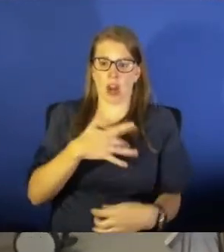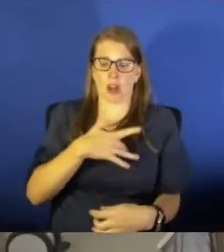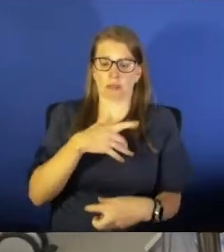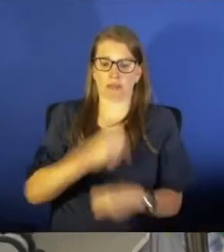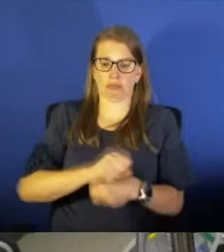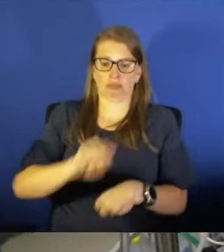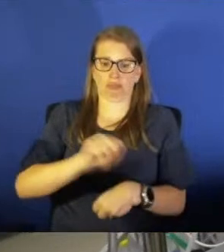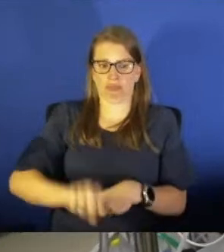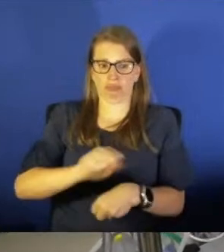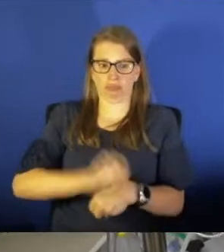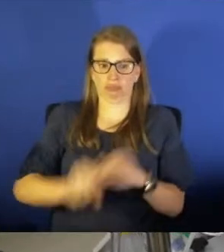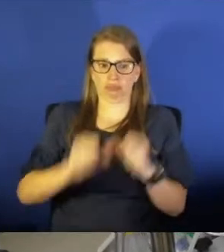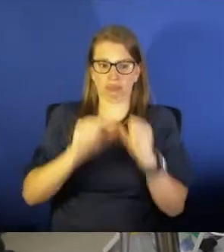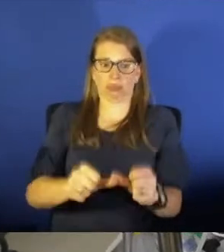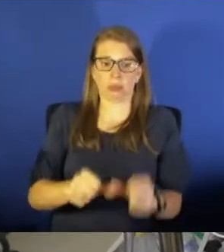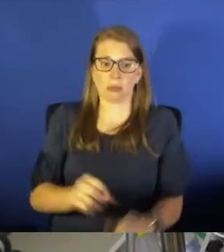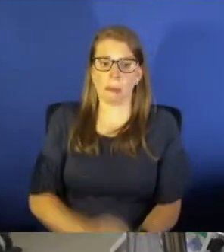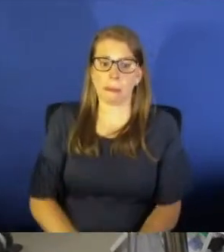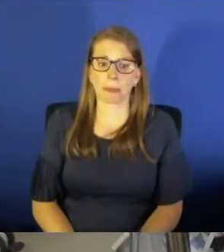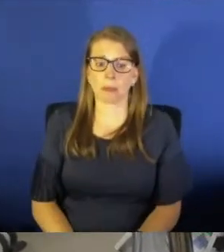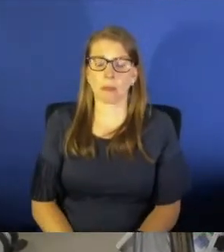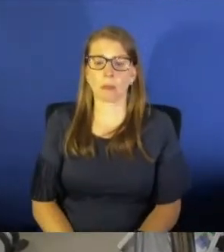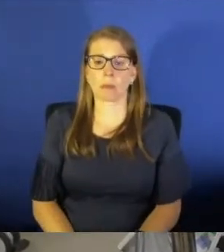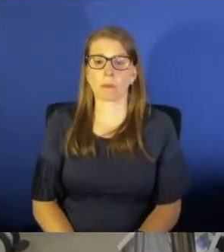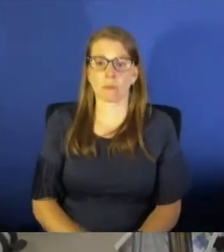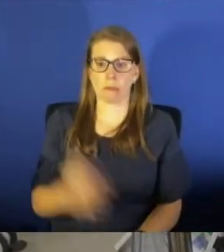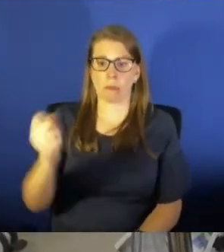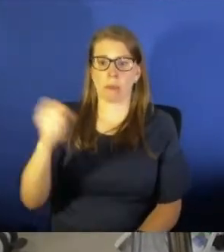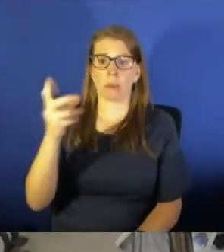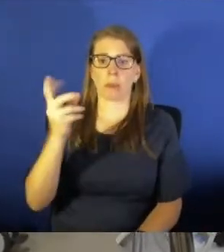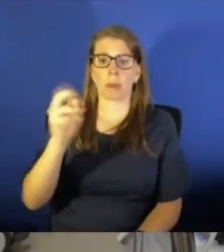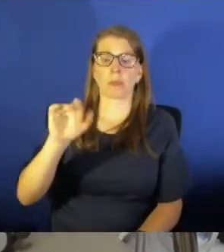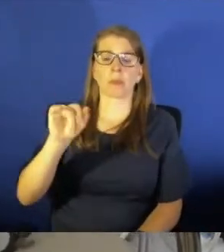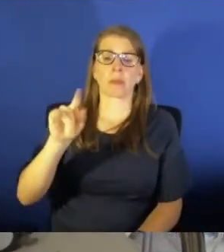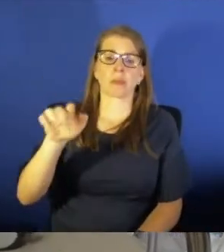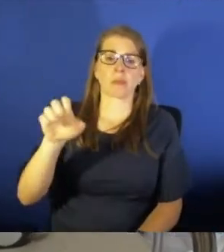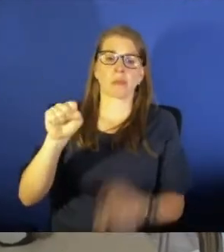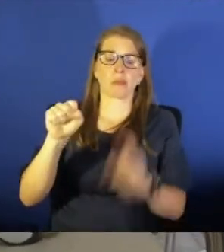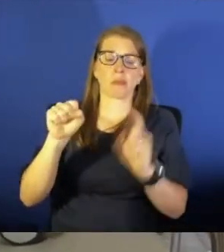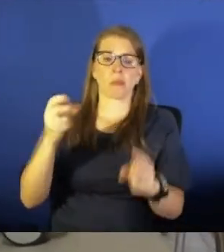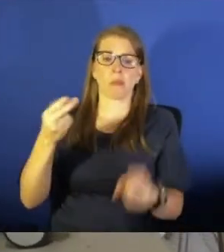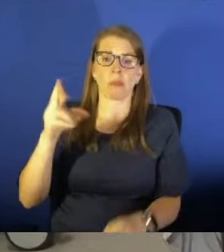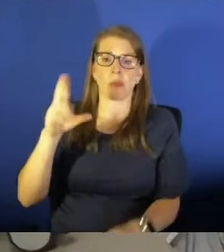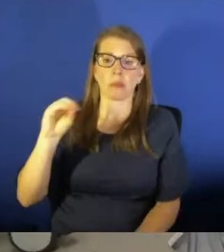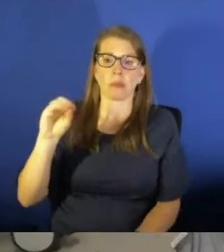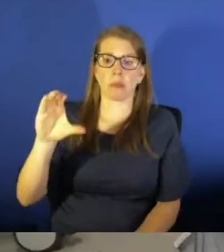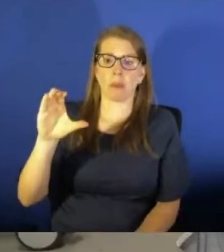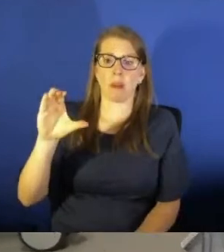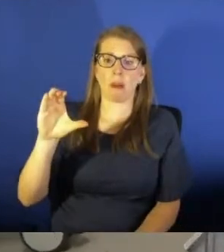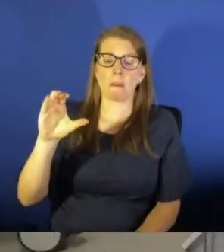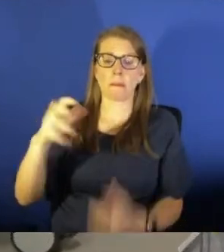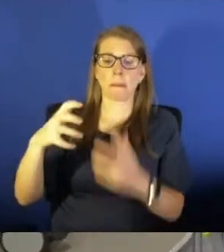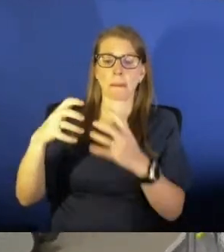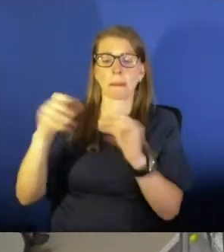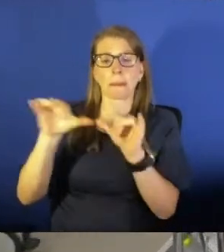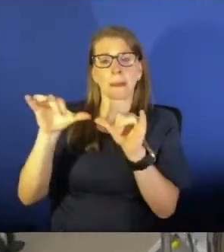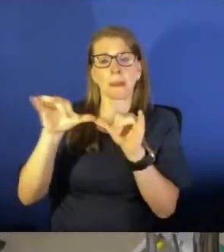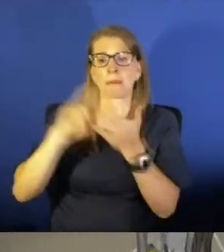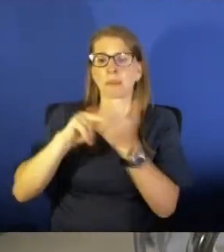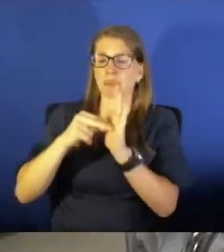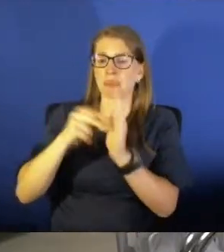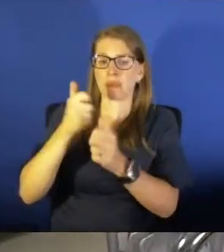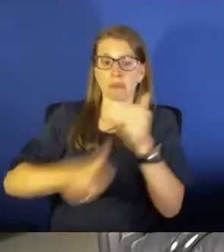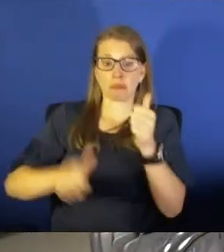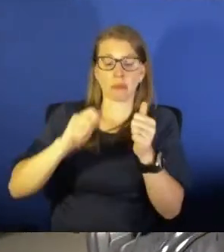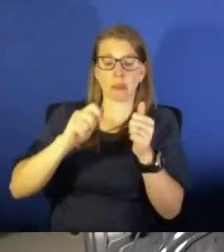this? Yeah, definitely. So this, as Dr. Seitz alluded to, this is heroic measures. This is something not every hospital provides, and it